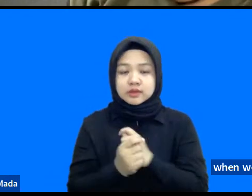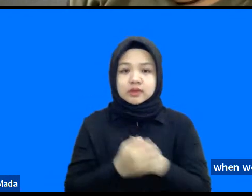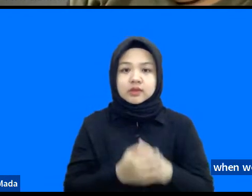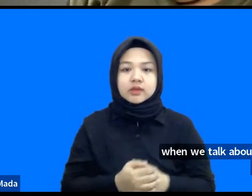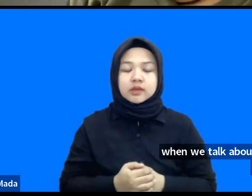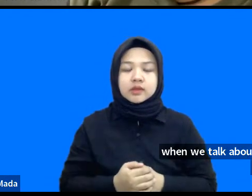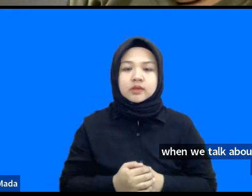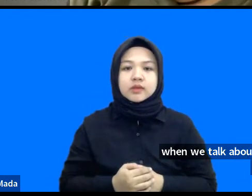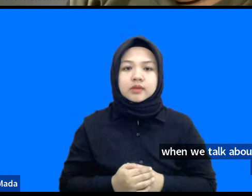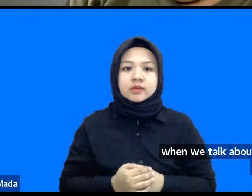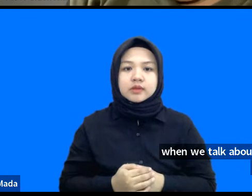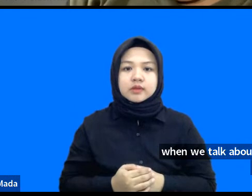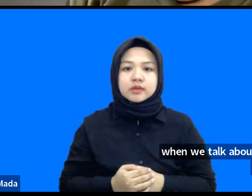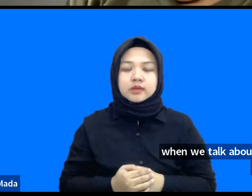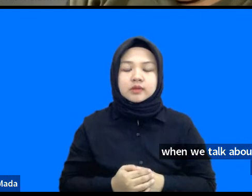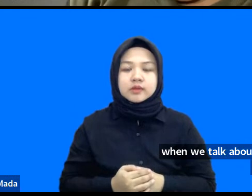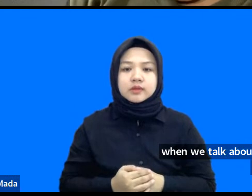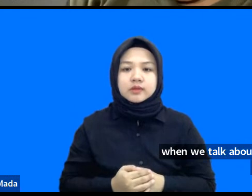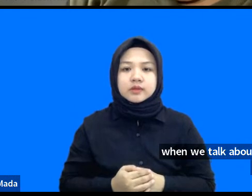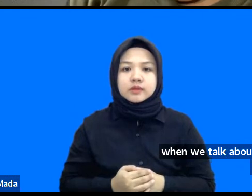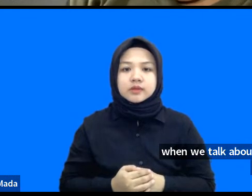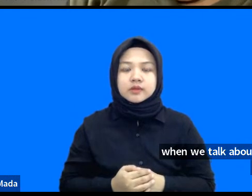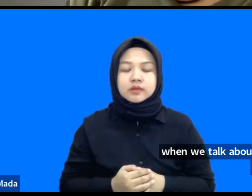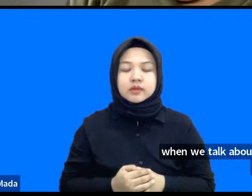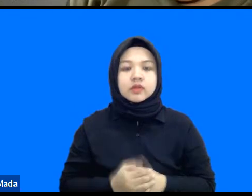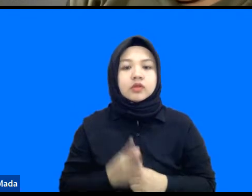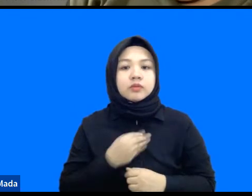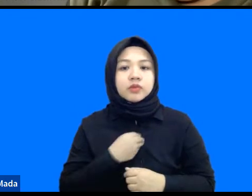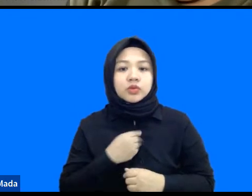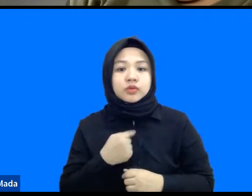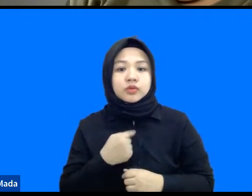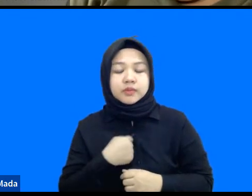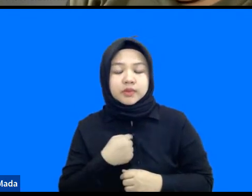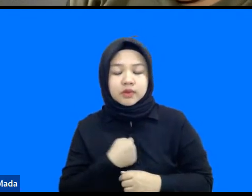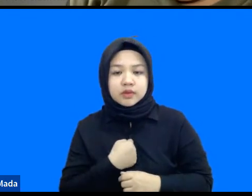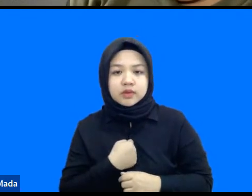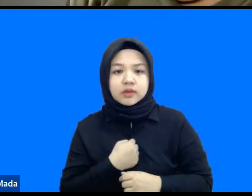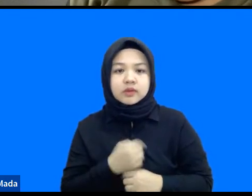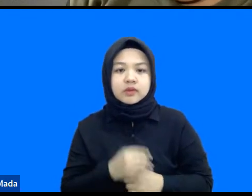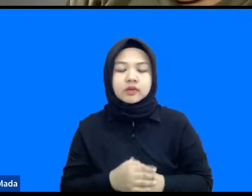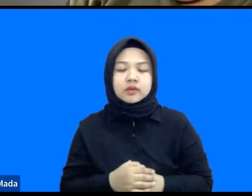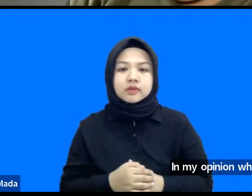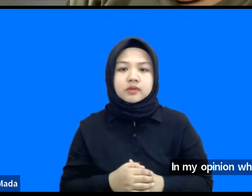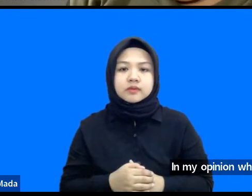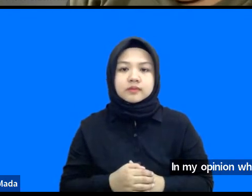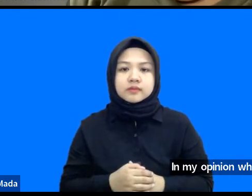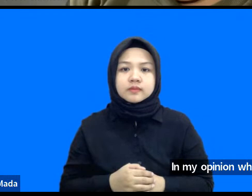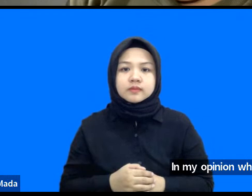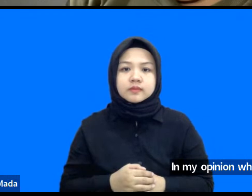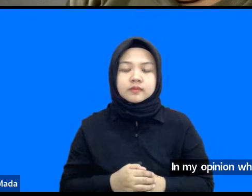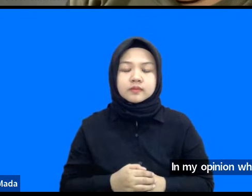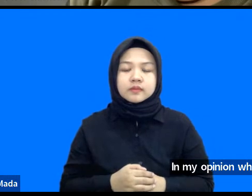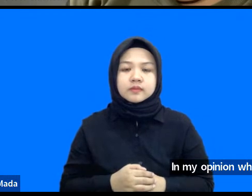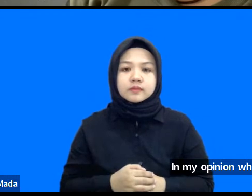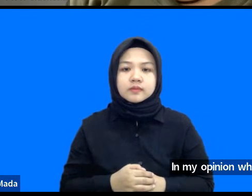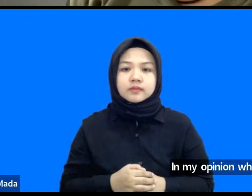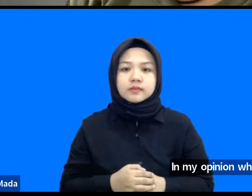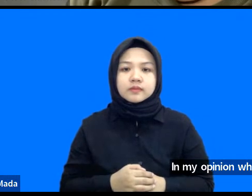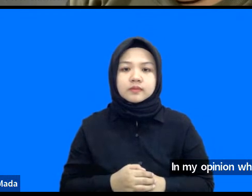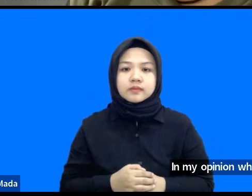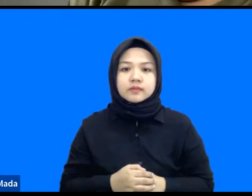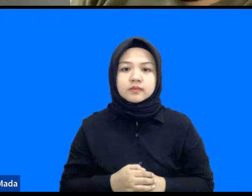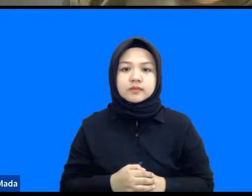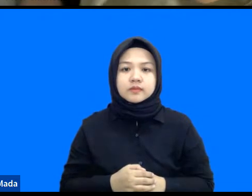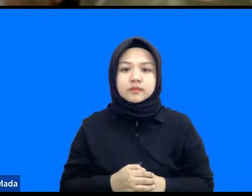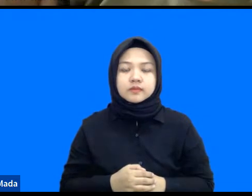in my opinion, when I attend several discussions that held by the NGOs or CSO,